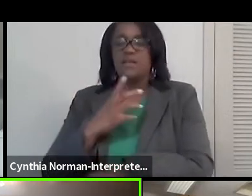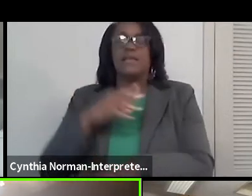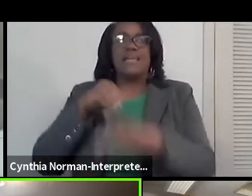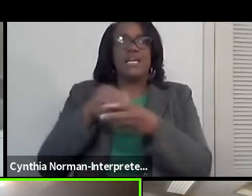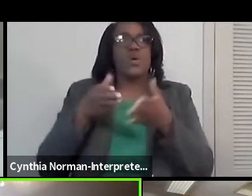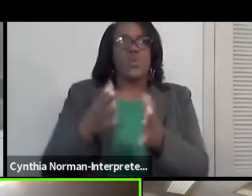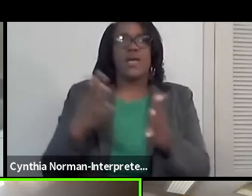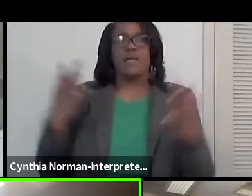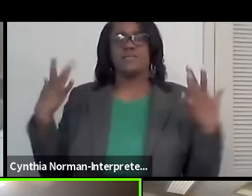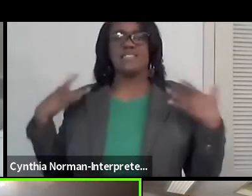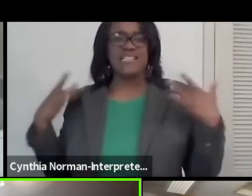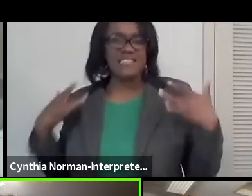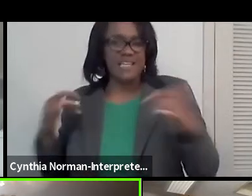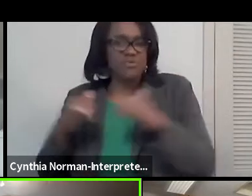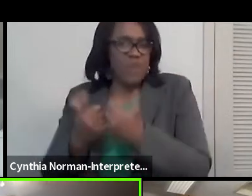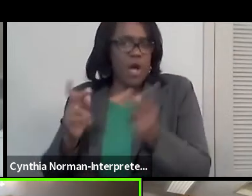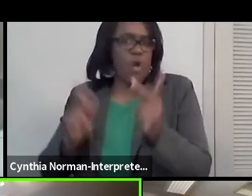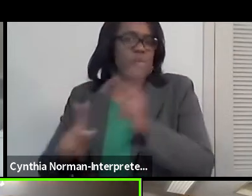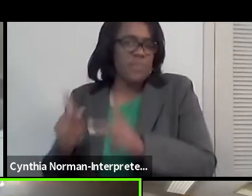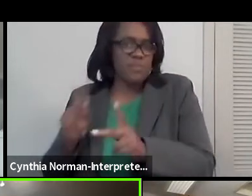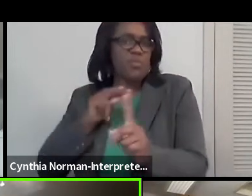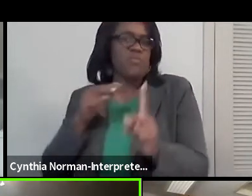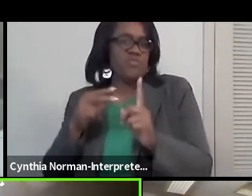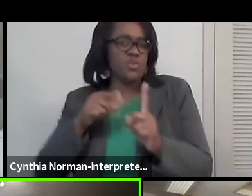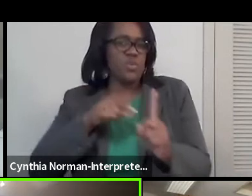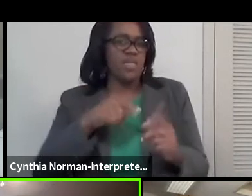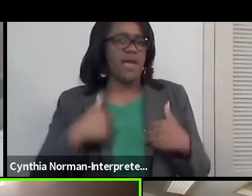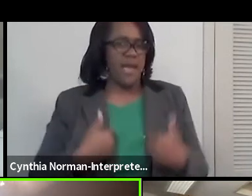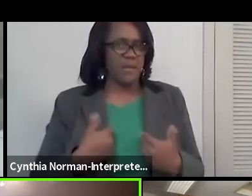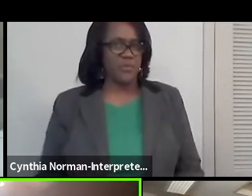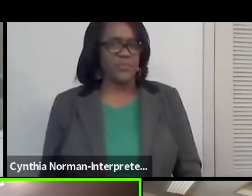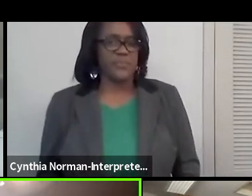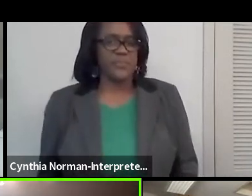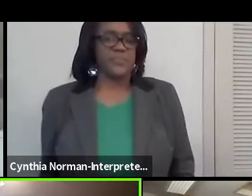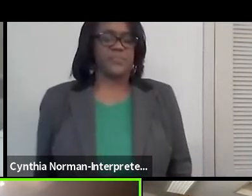to how people may view the animal that you're speaking about.